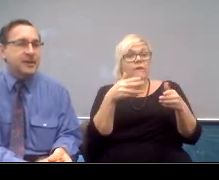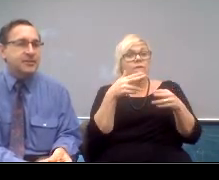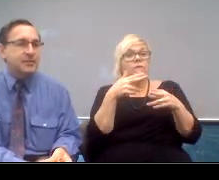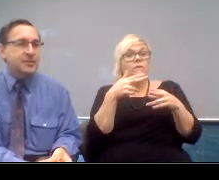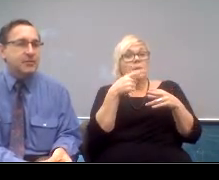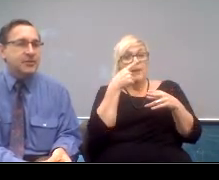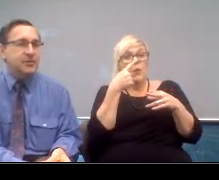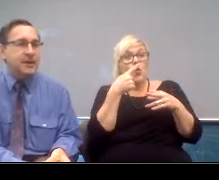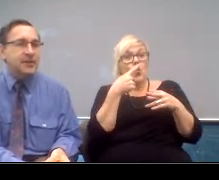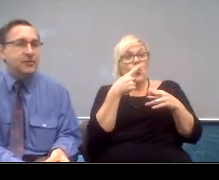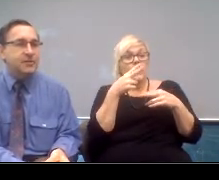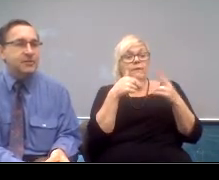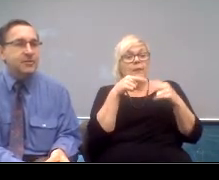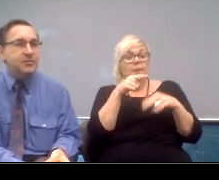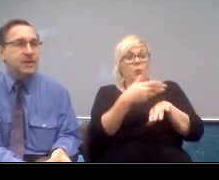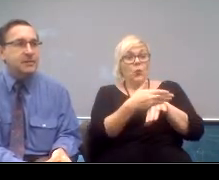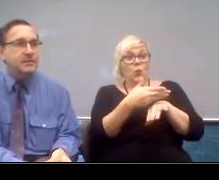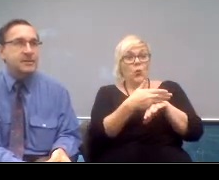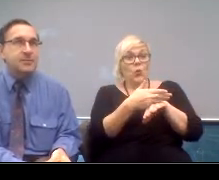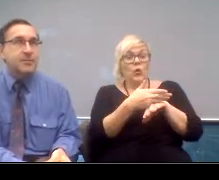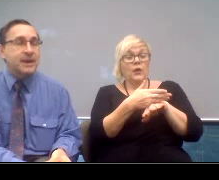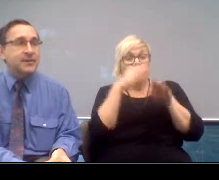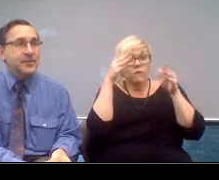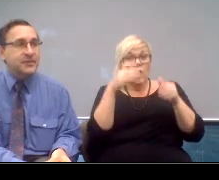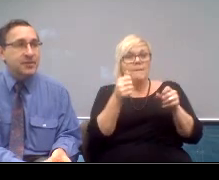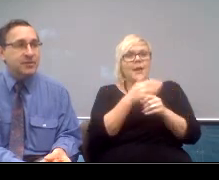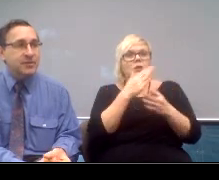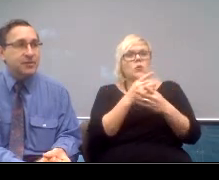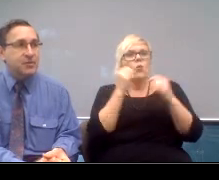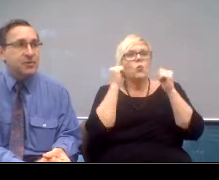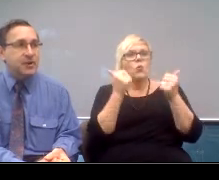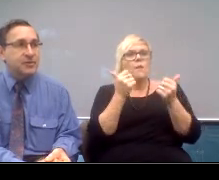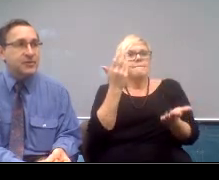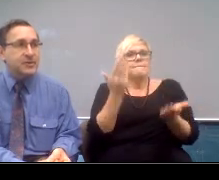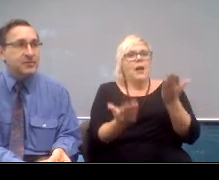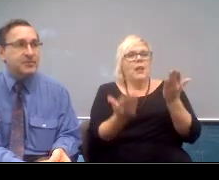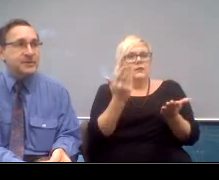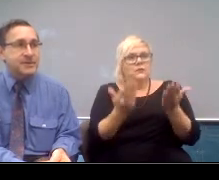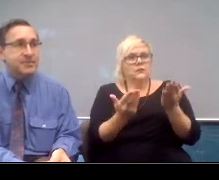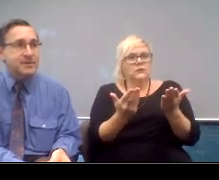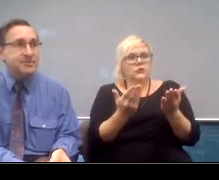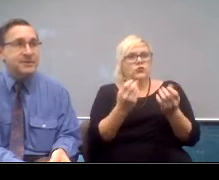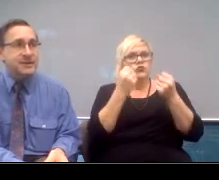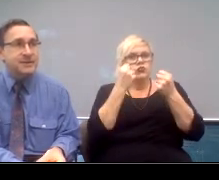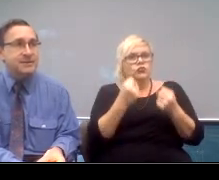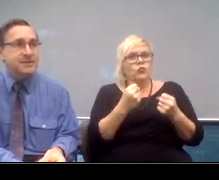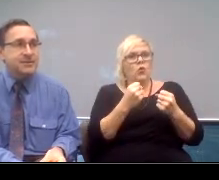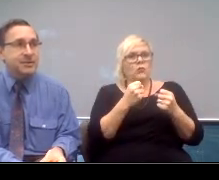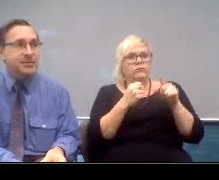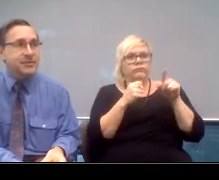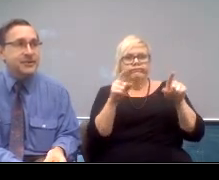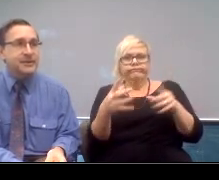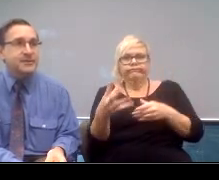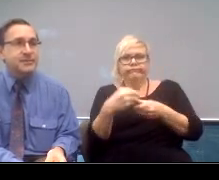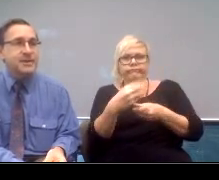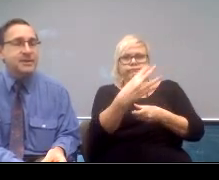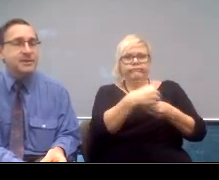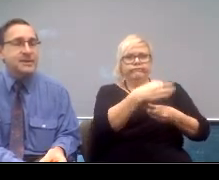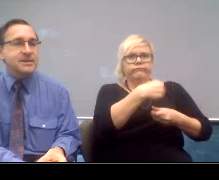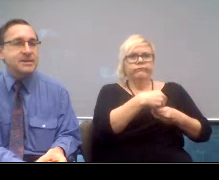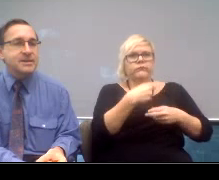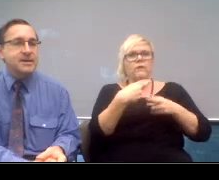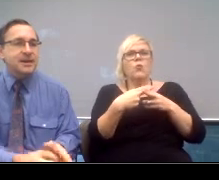who developed that work was to make sure that it was well balanced in terms of strong co-design with participants in particular from across the country